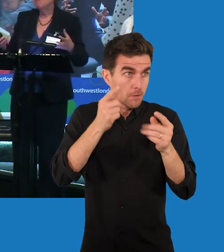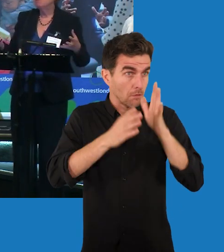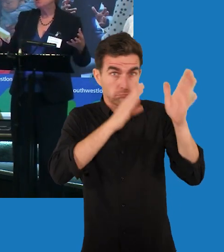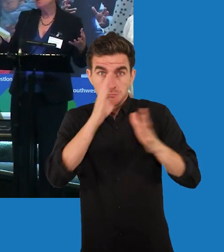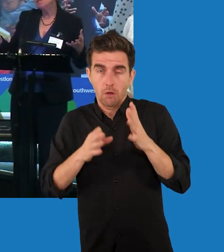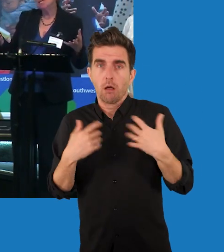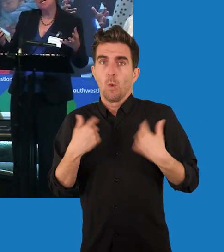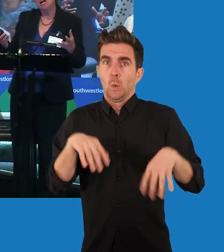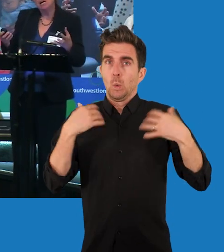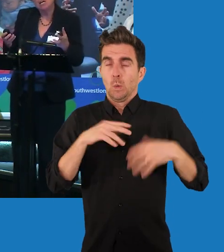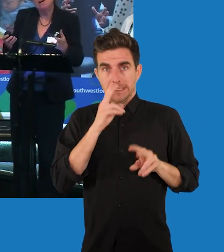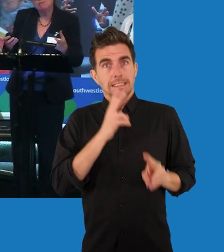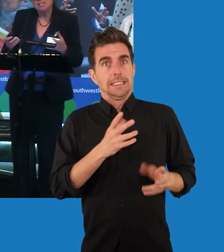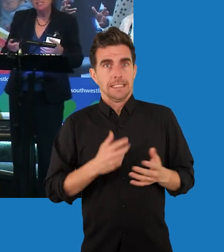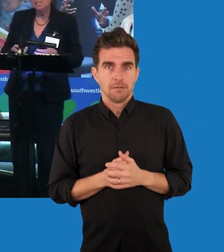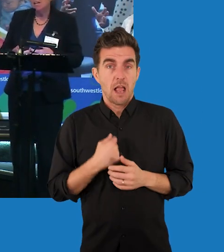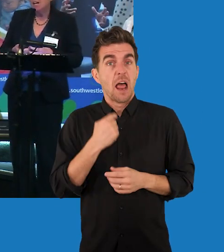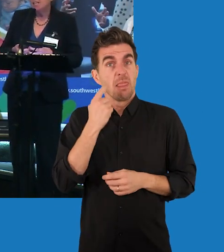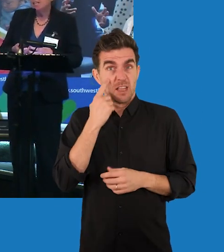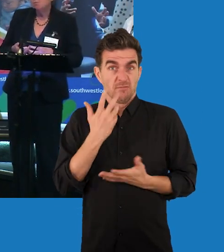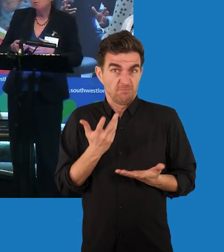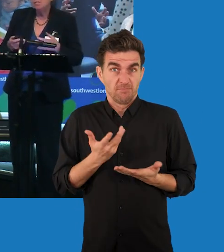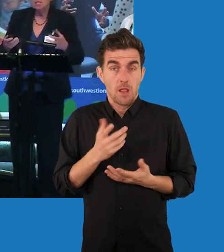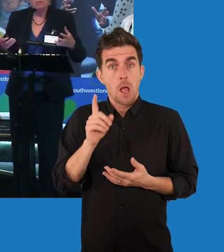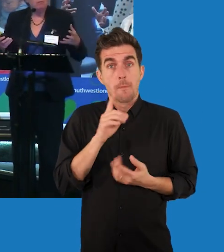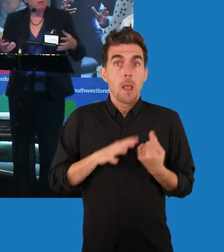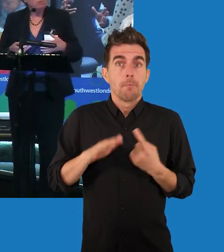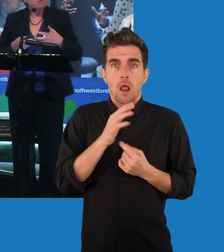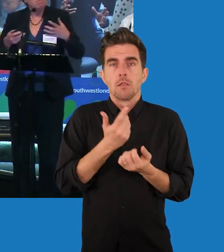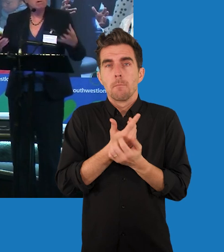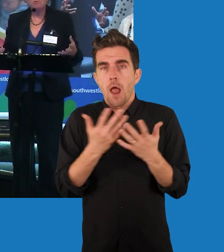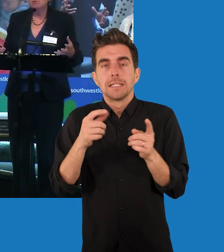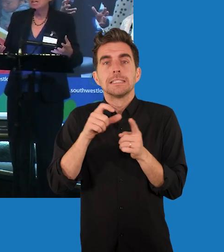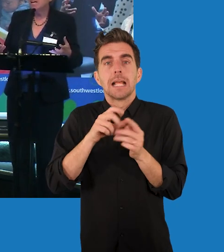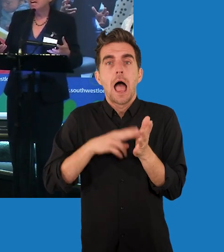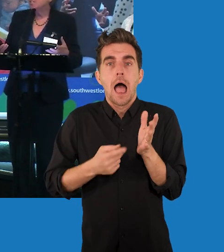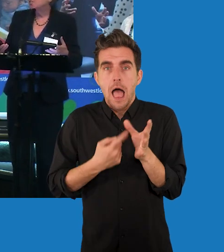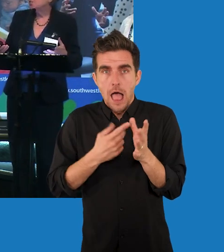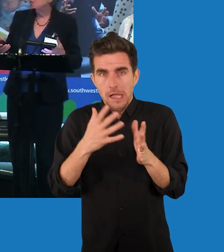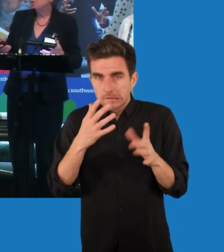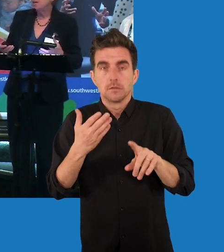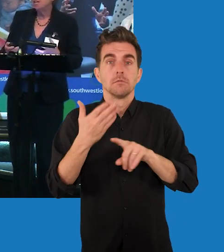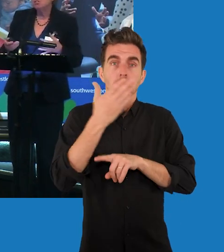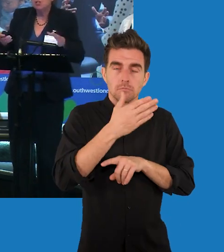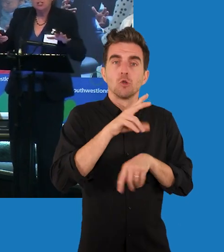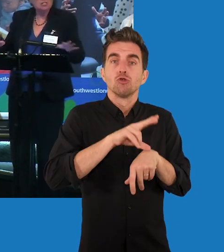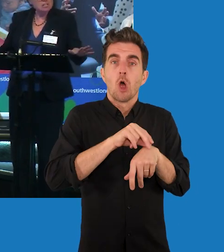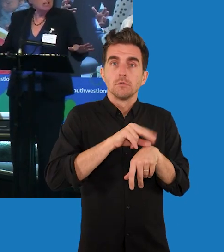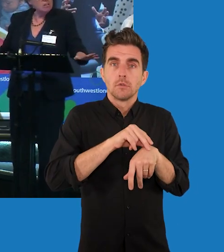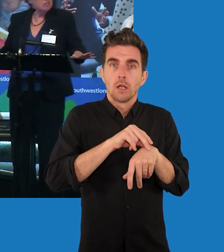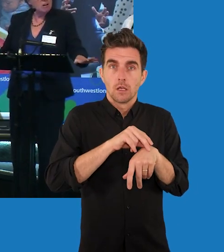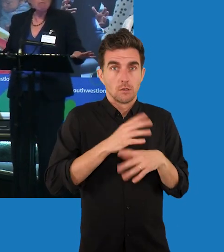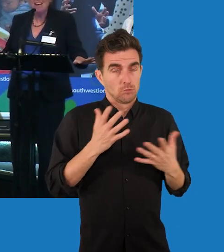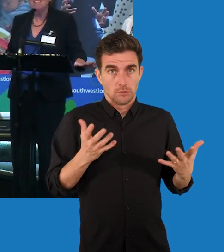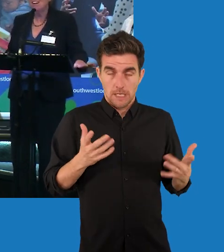are able to see and uncover. I think what we see from people with multiple DNAs to the GP, and so